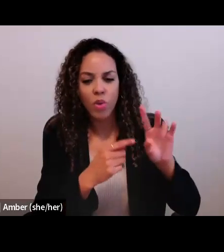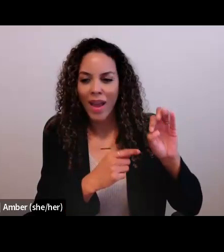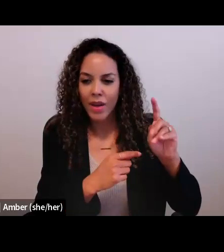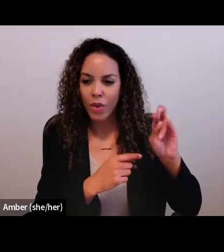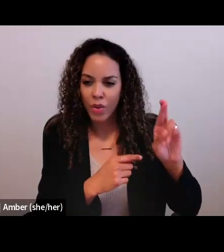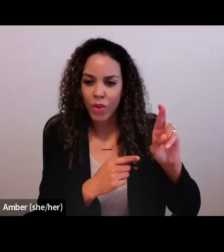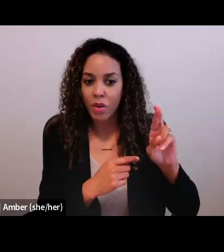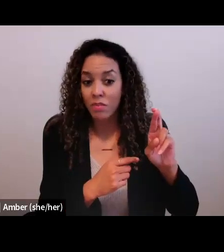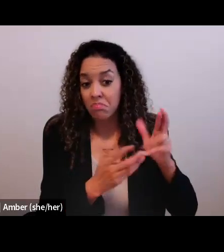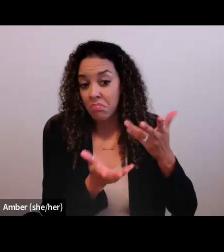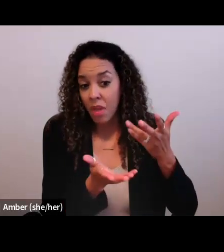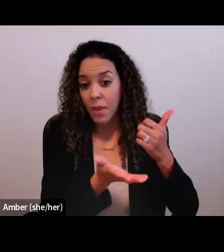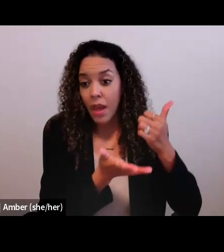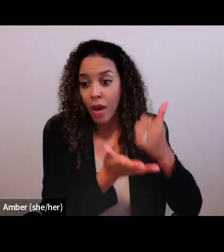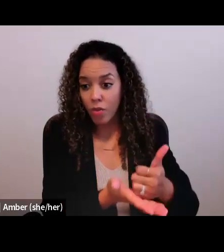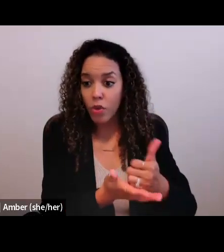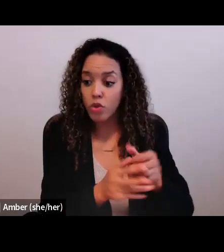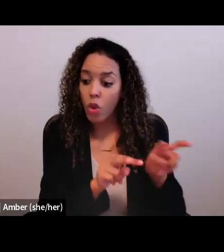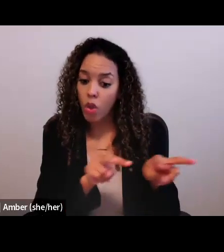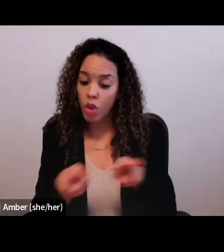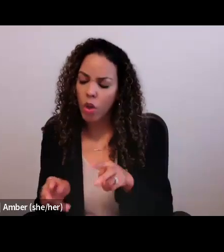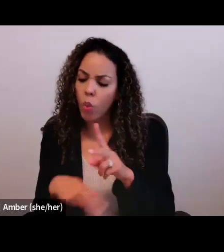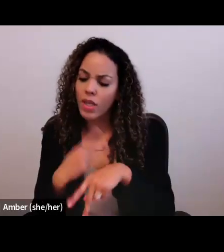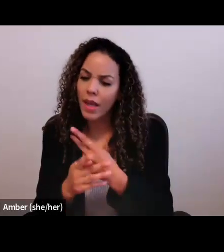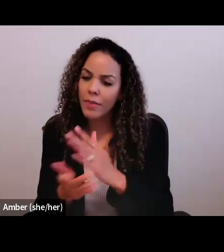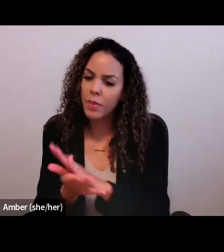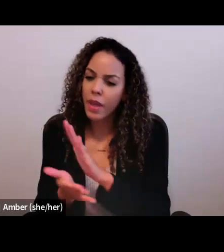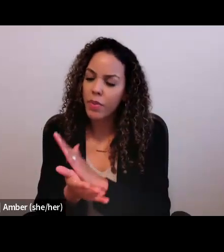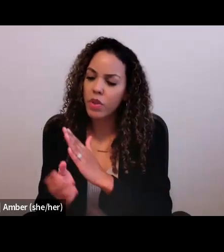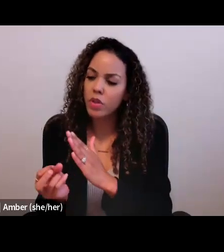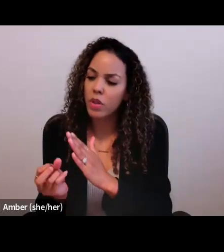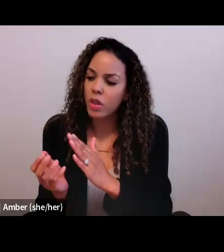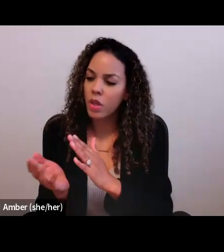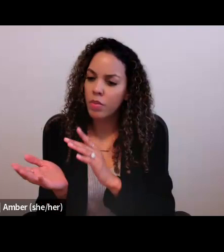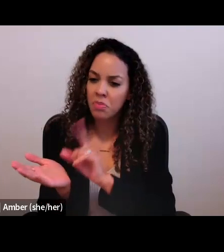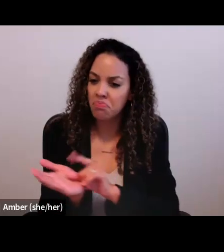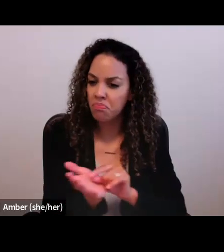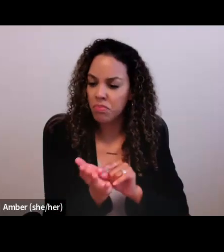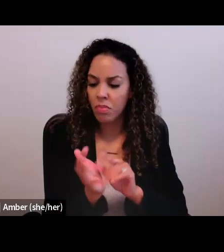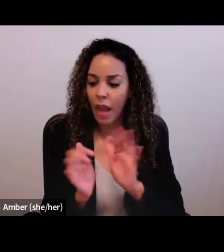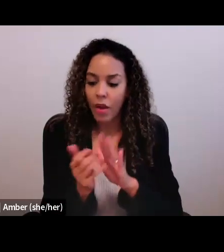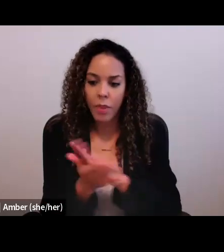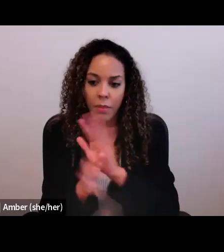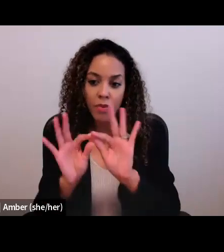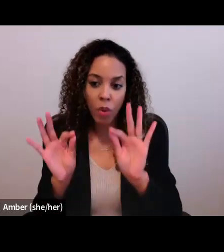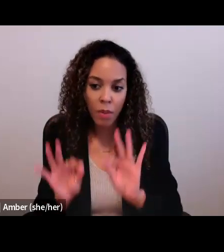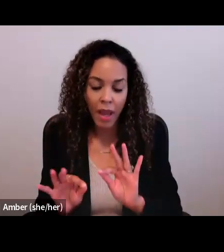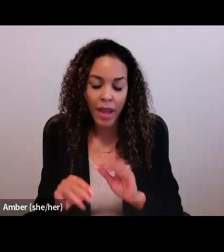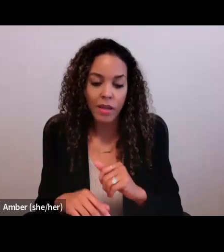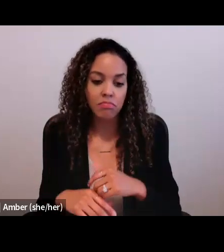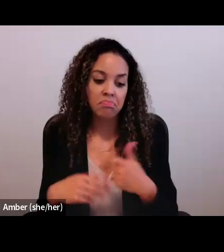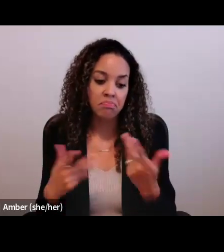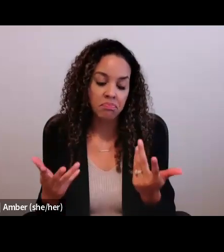at what's been published in the journal already, what types of papers, how are the papers formatted? Or you might say, well, nothing's